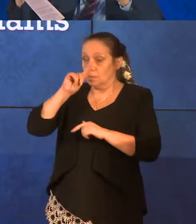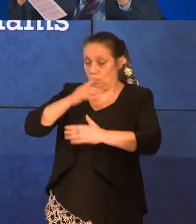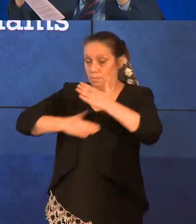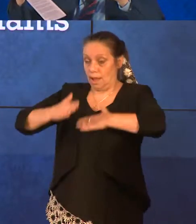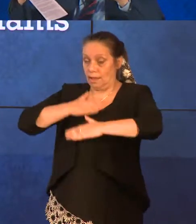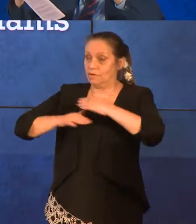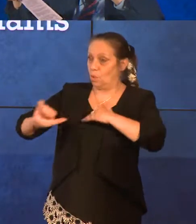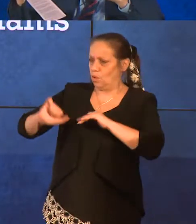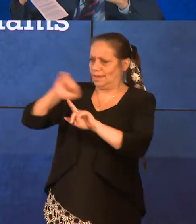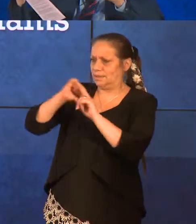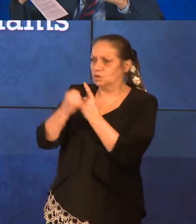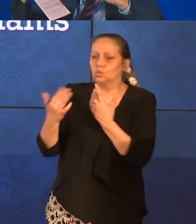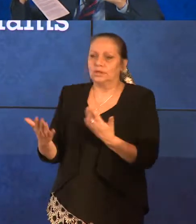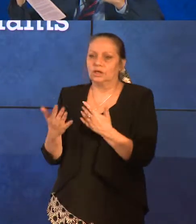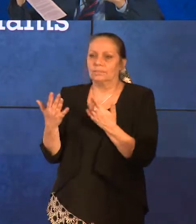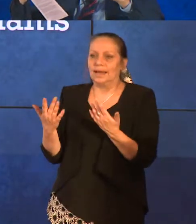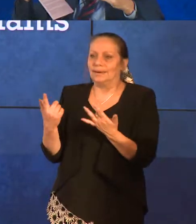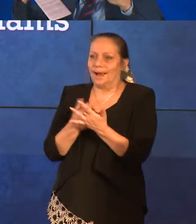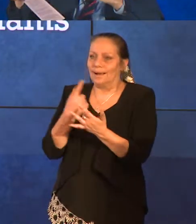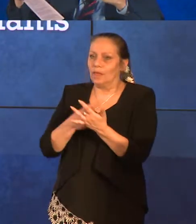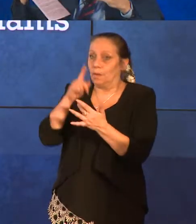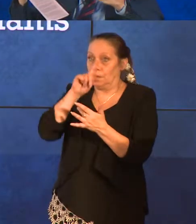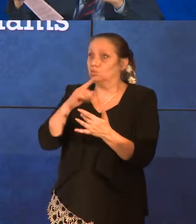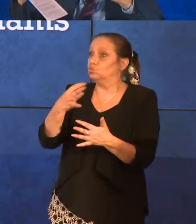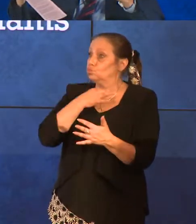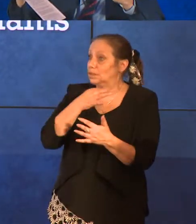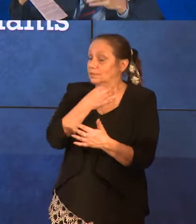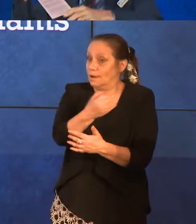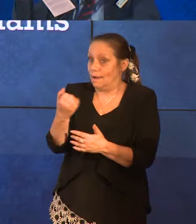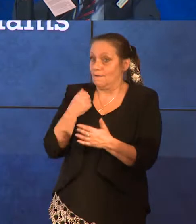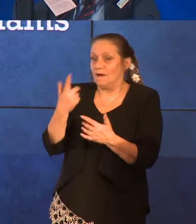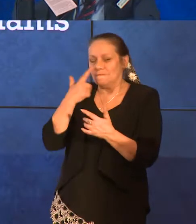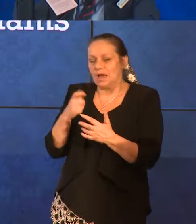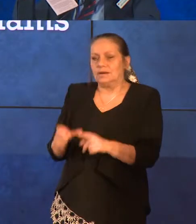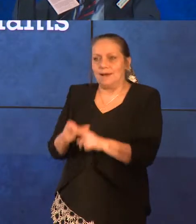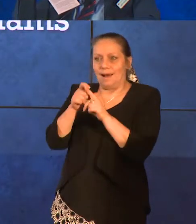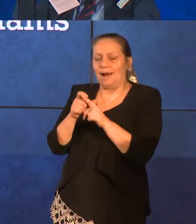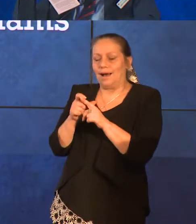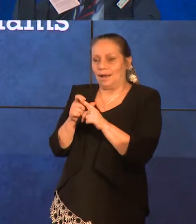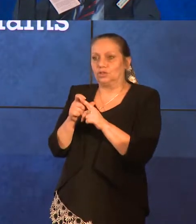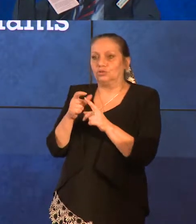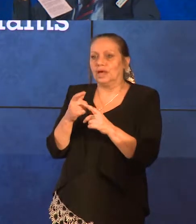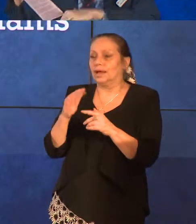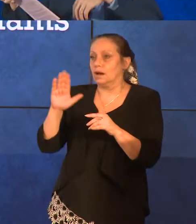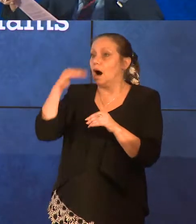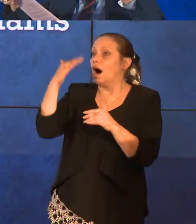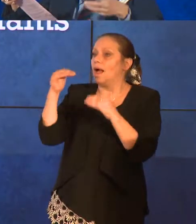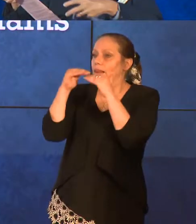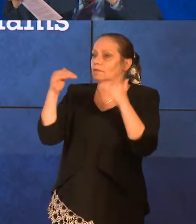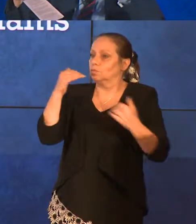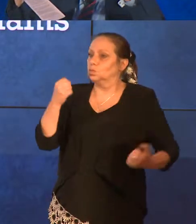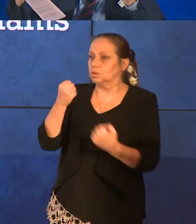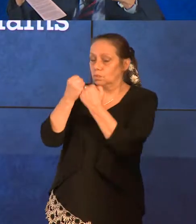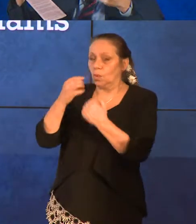or situations put themselves and or others at risk have found it difficult to access appropriate supports in the scheme. People